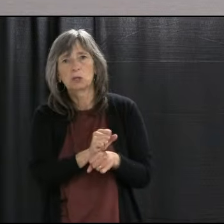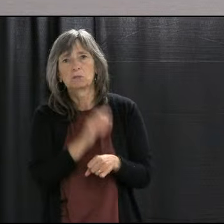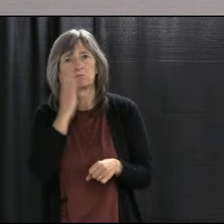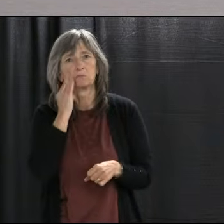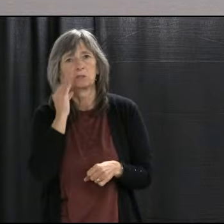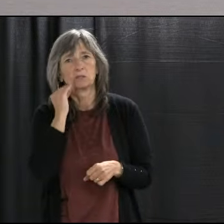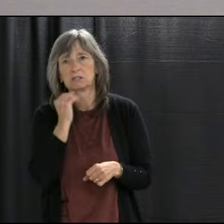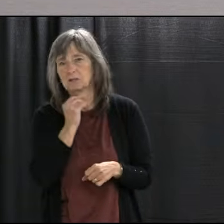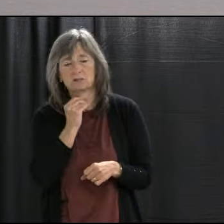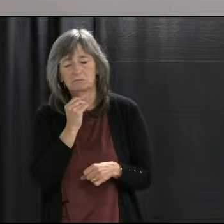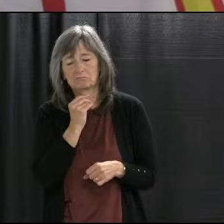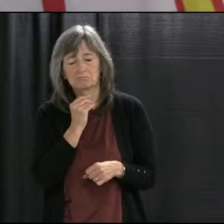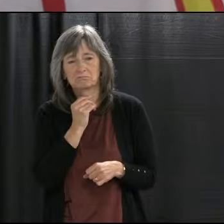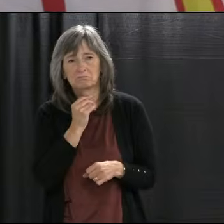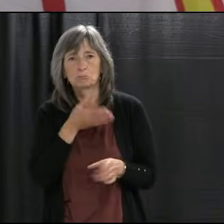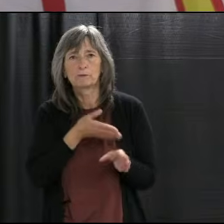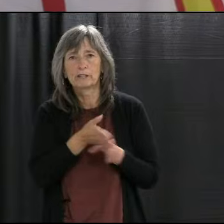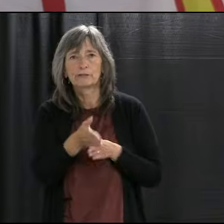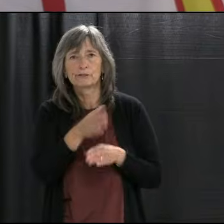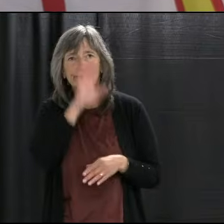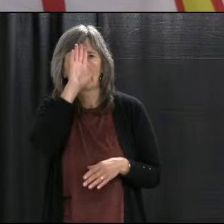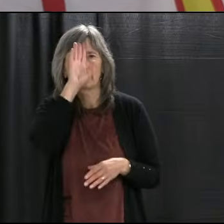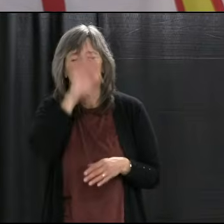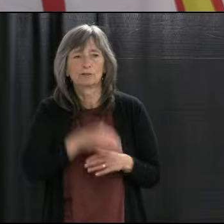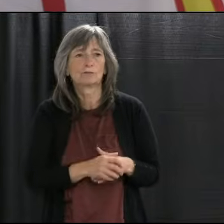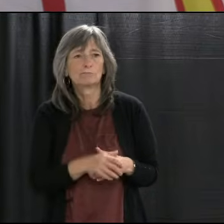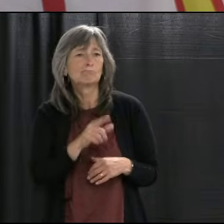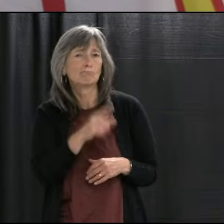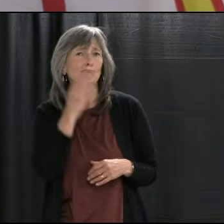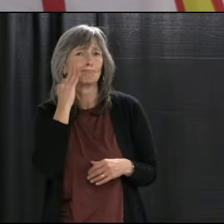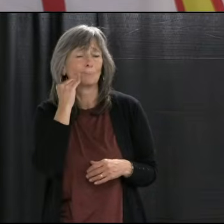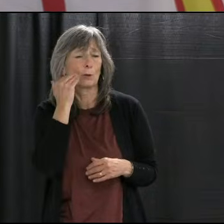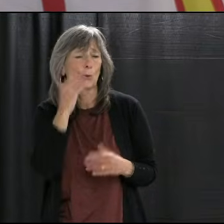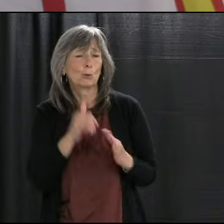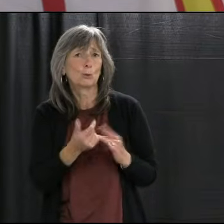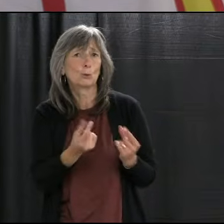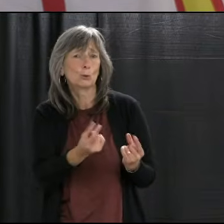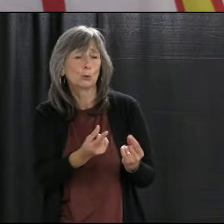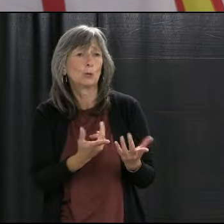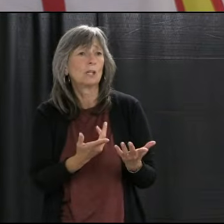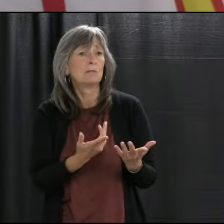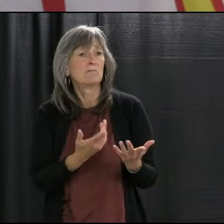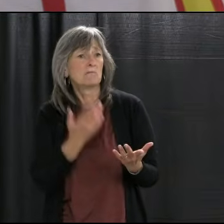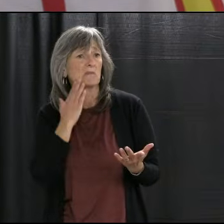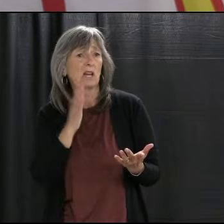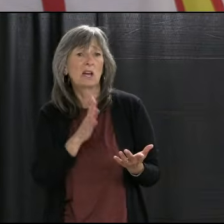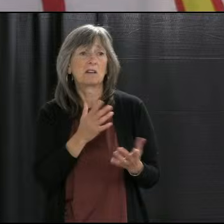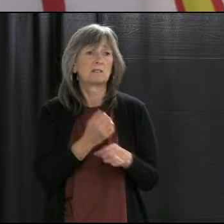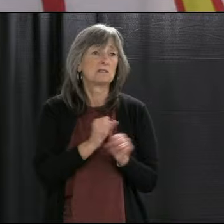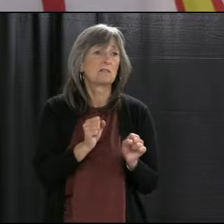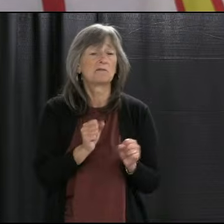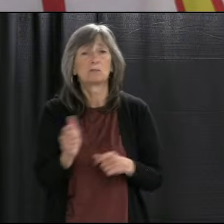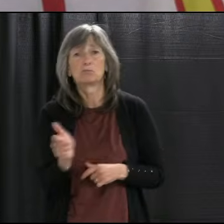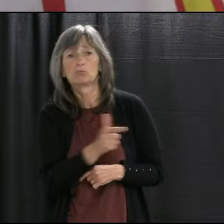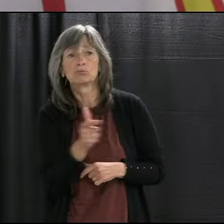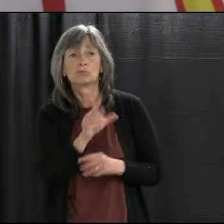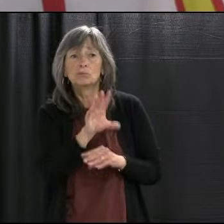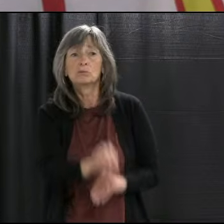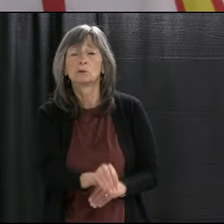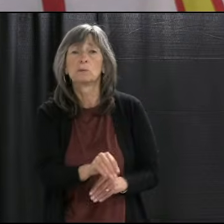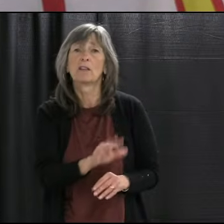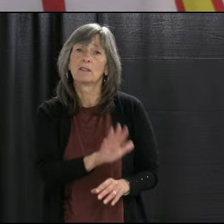safety. But they do it anyways. They run into the fires while people and pull people out of fires, and I thank them for that